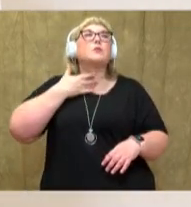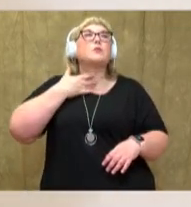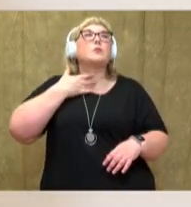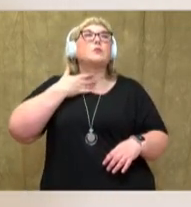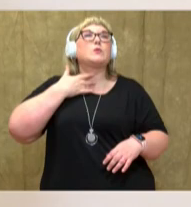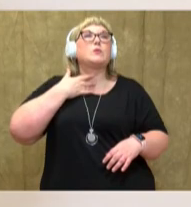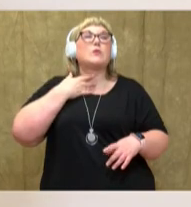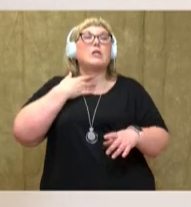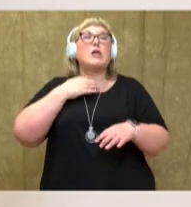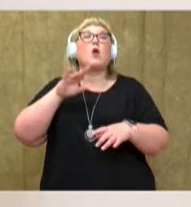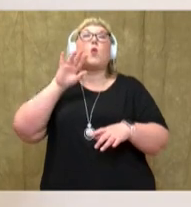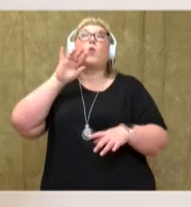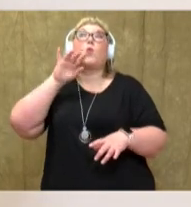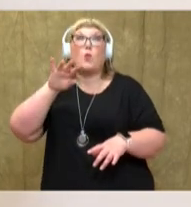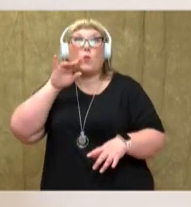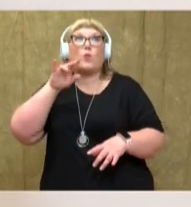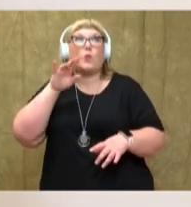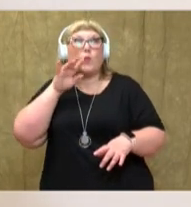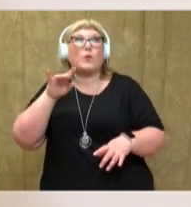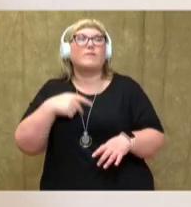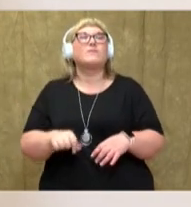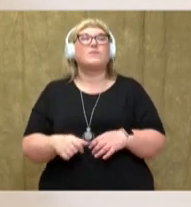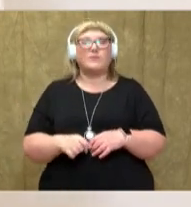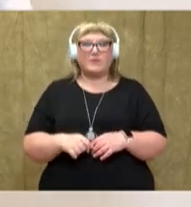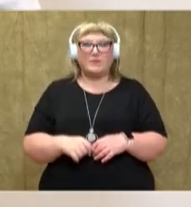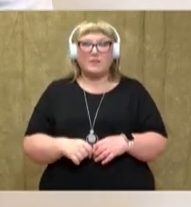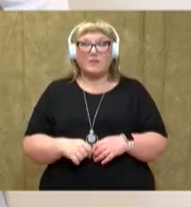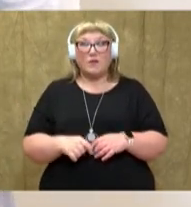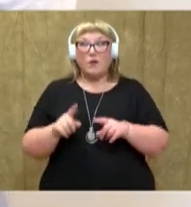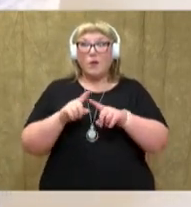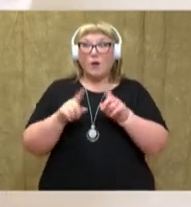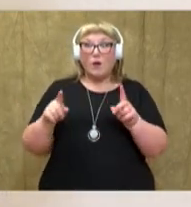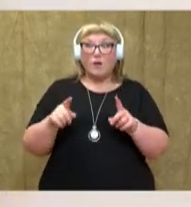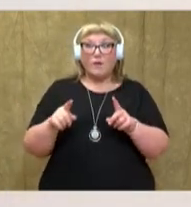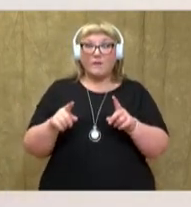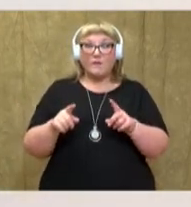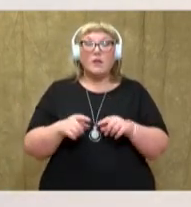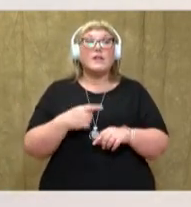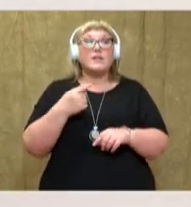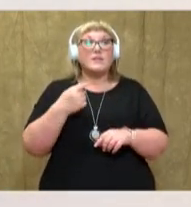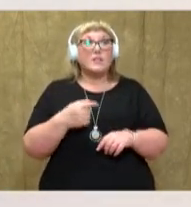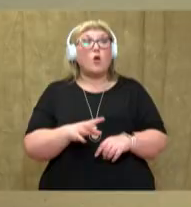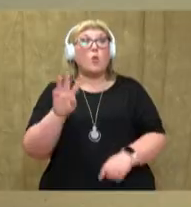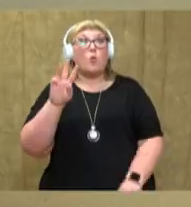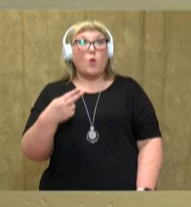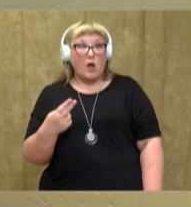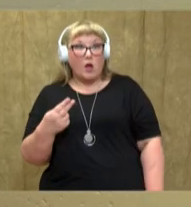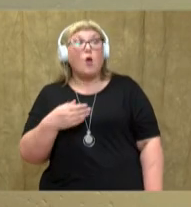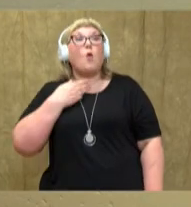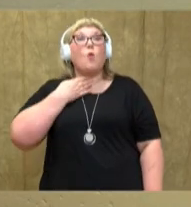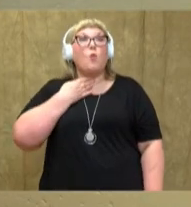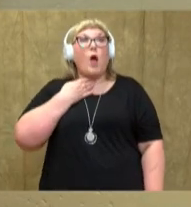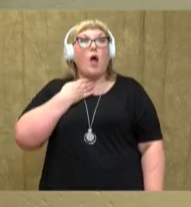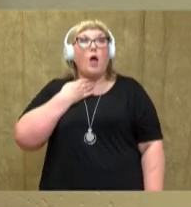and it's ejecting and causing response and volume. But when I see the digraph, the sound,